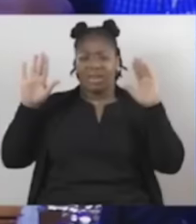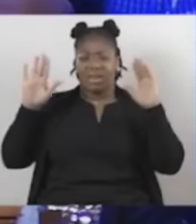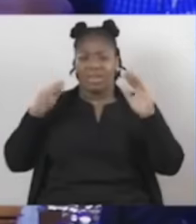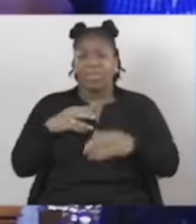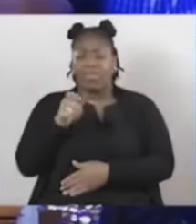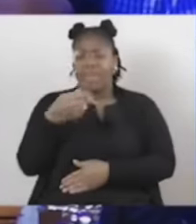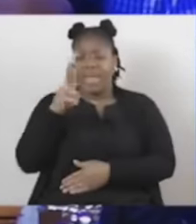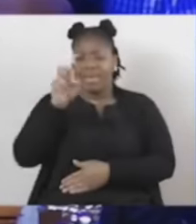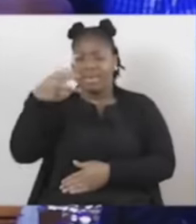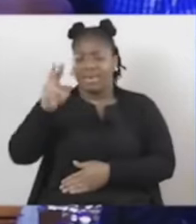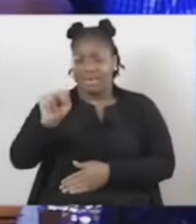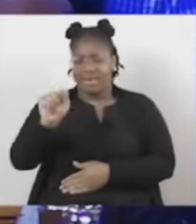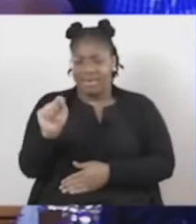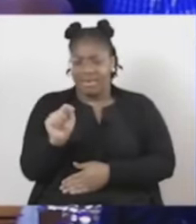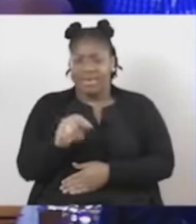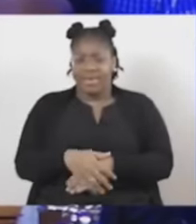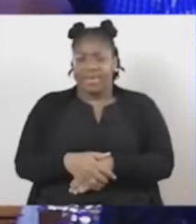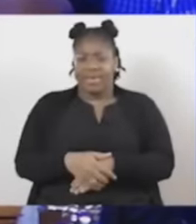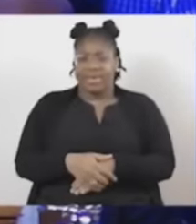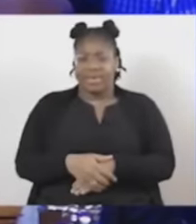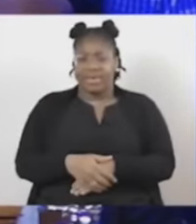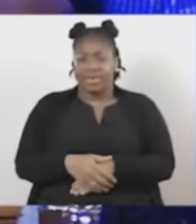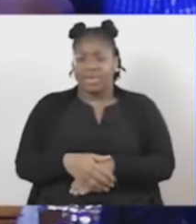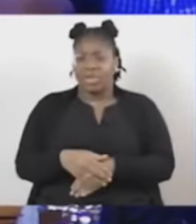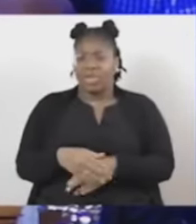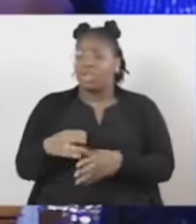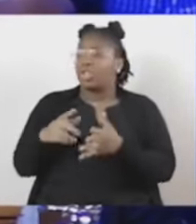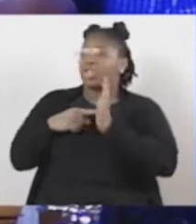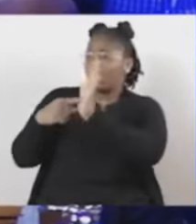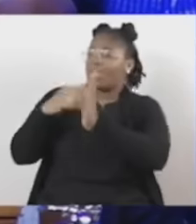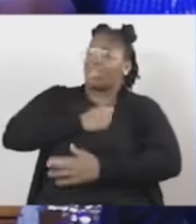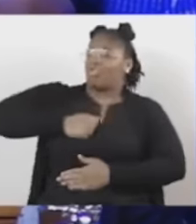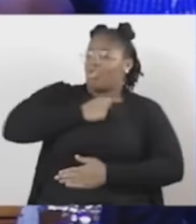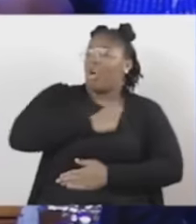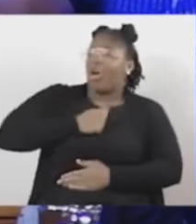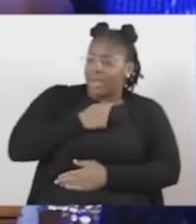prevailing question. What's the loose thread hanging in your life tonight?